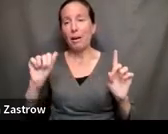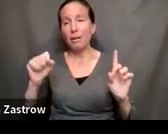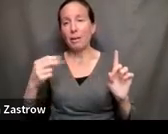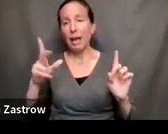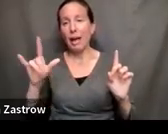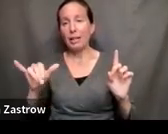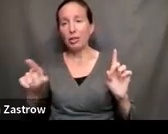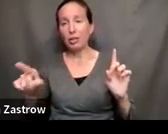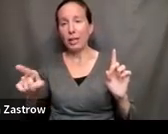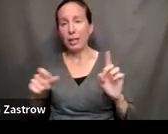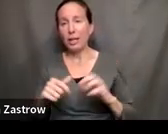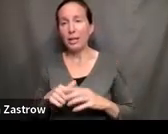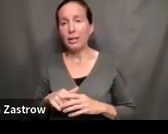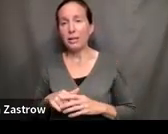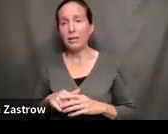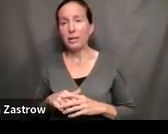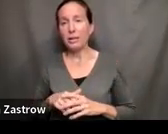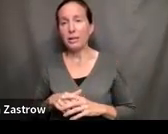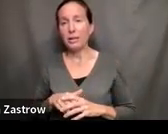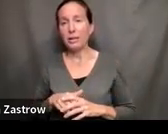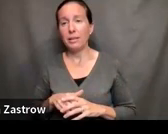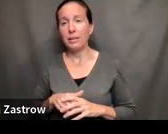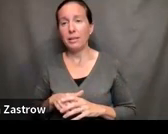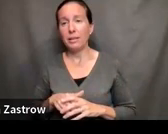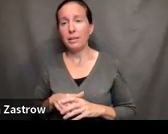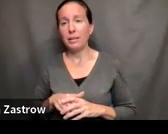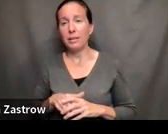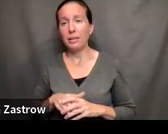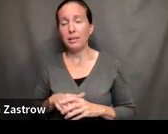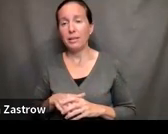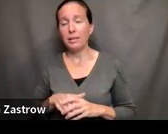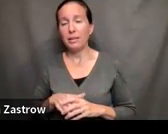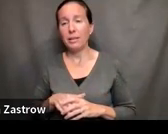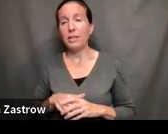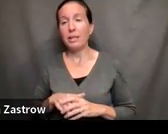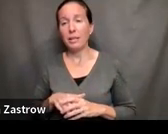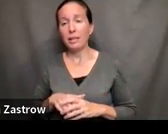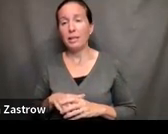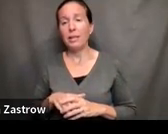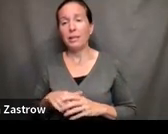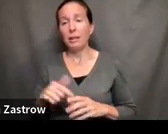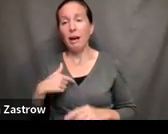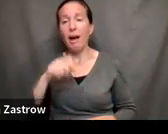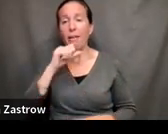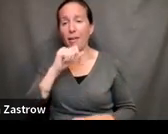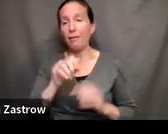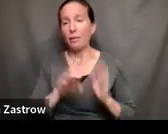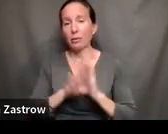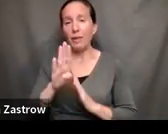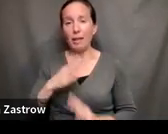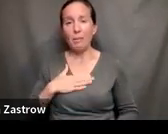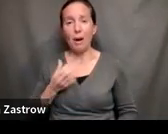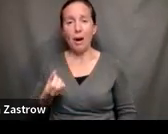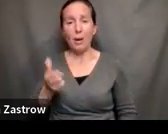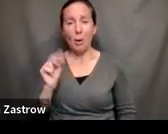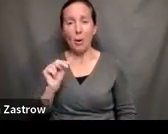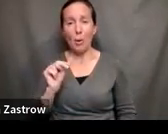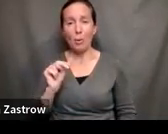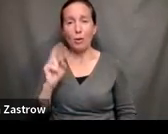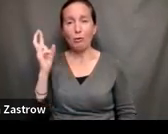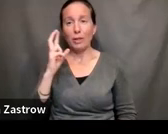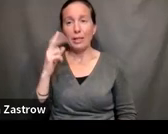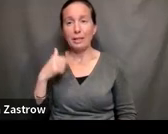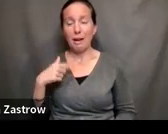if they have any. I can just say I also used to like to make my own because I came from a special